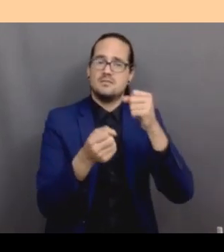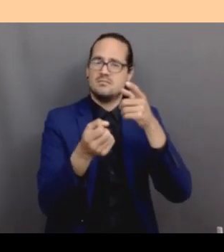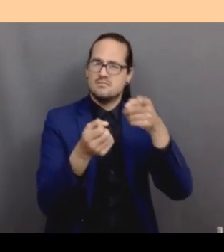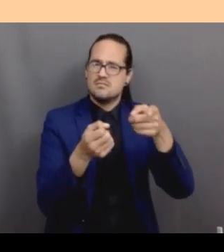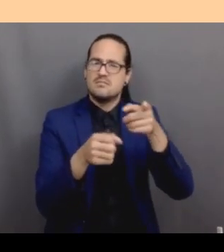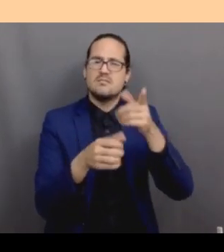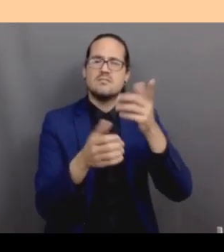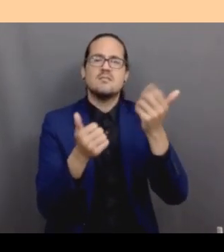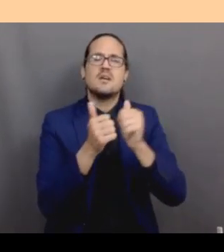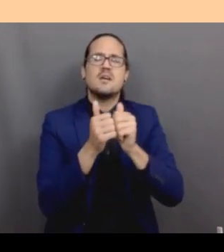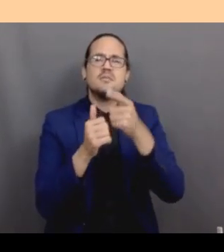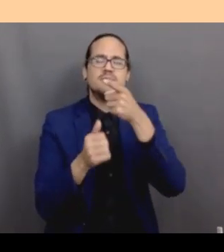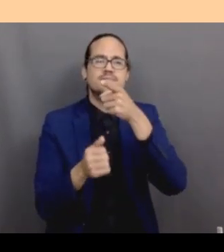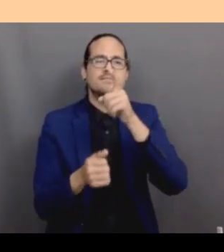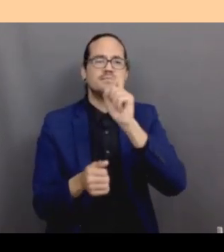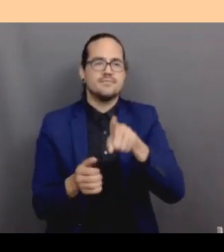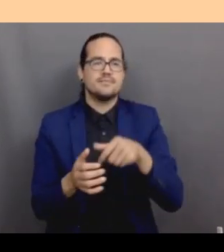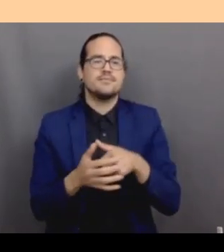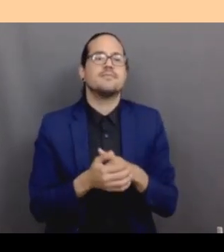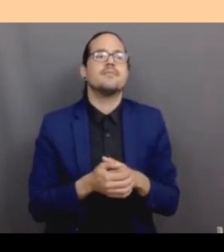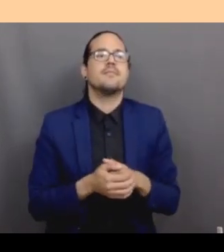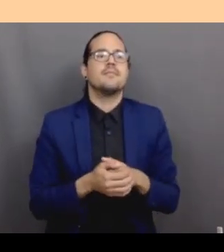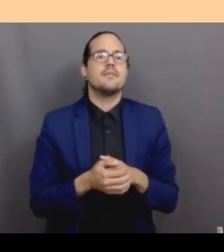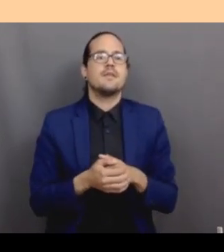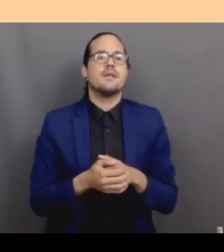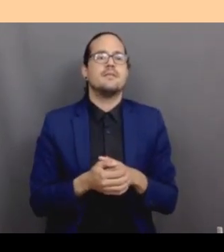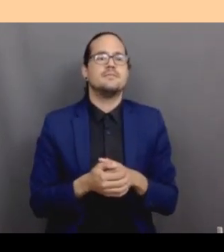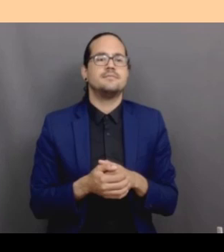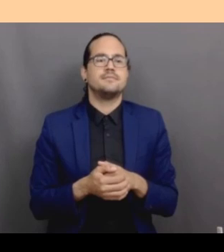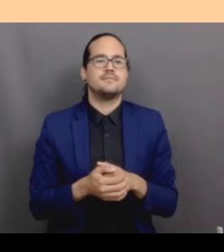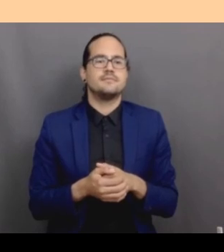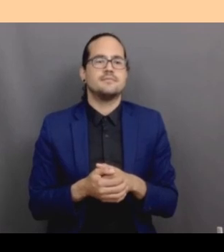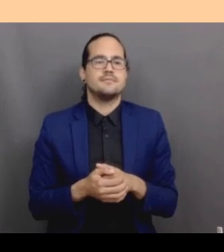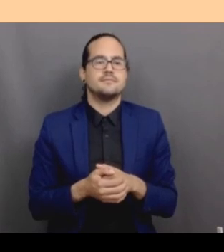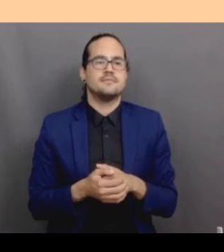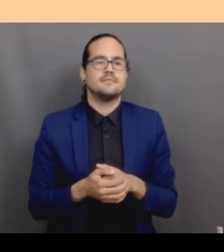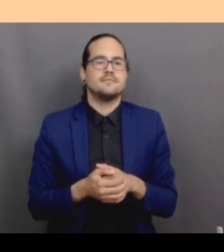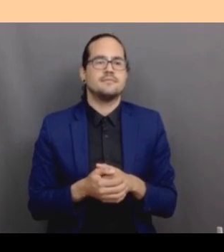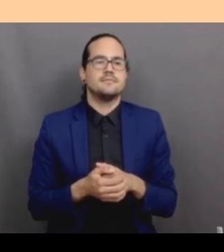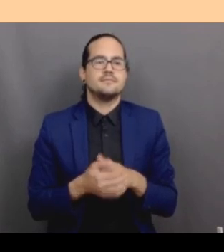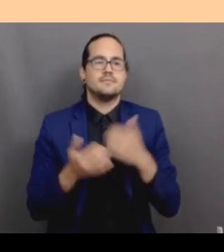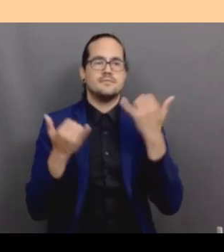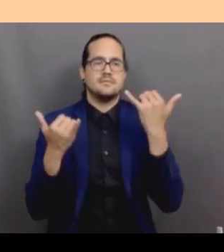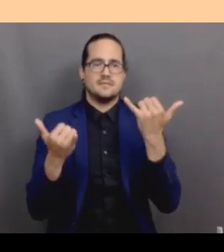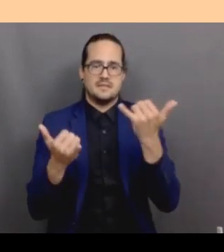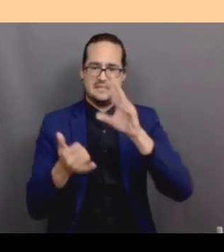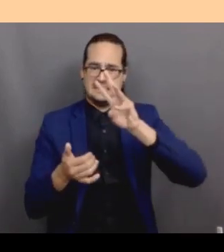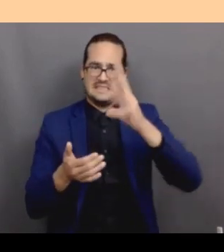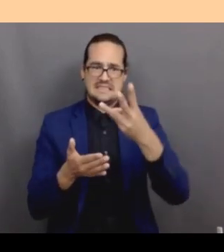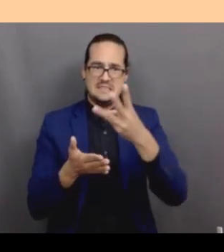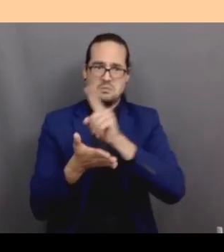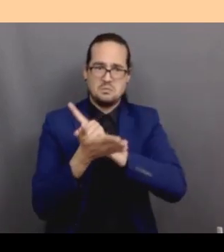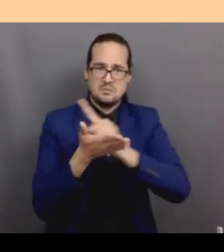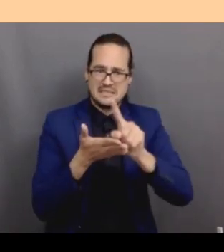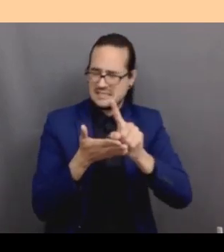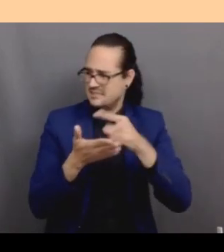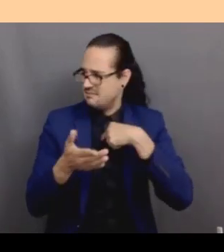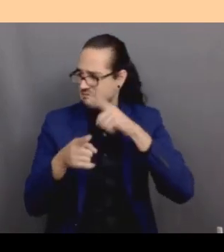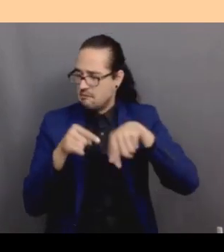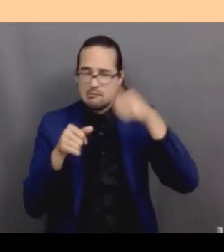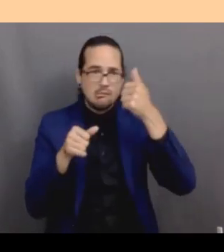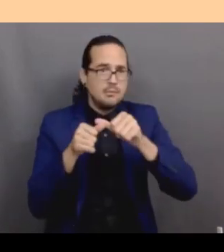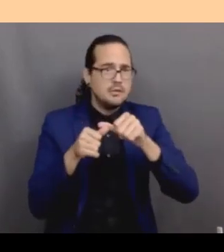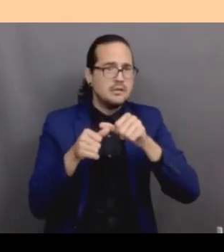week 6, I've lost count, but now we have, definitely 4 more weeks of a